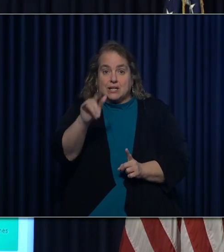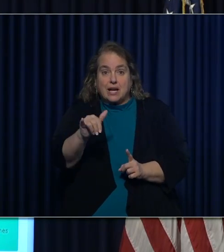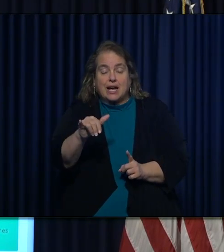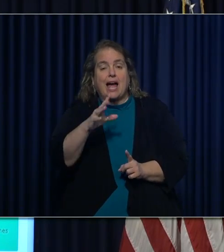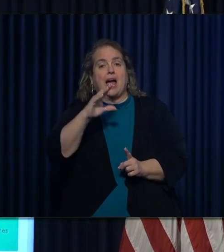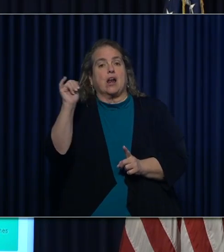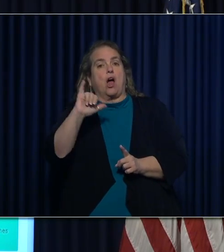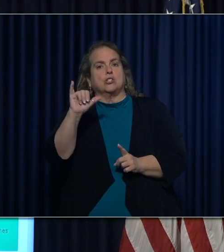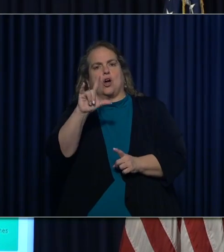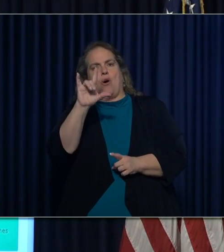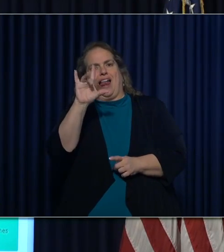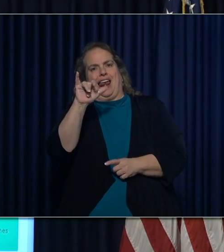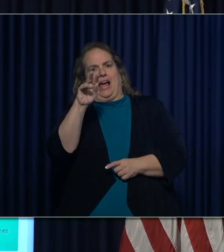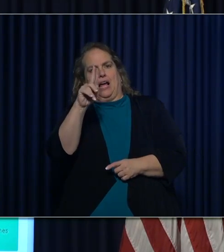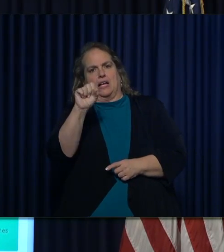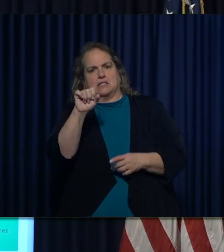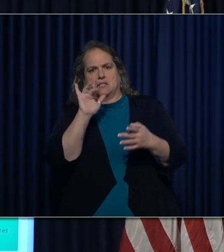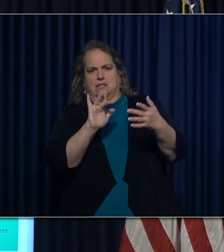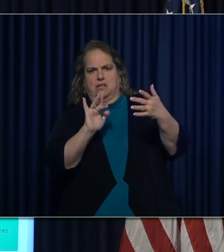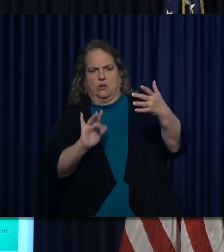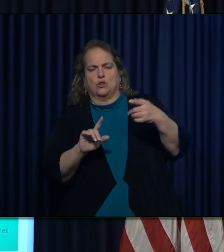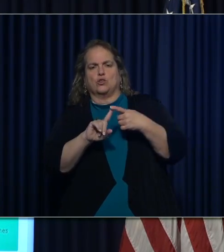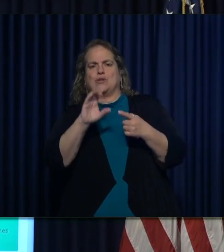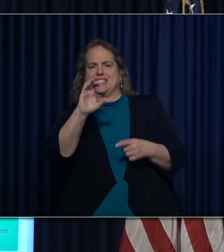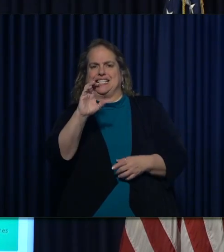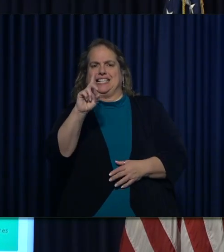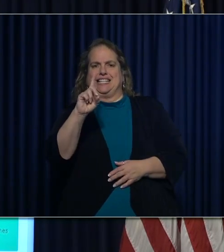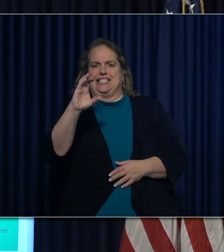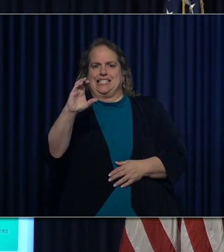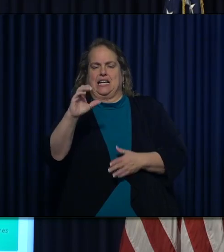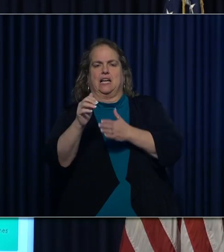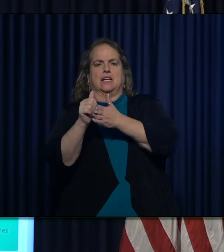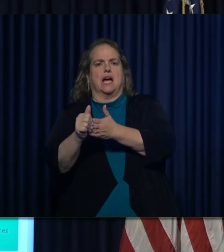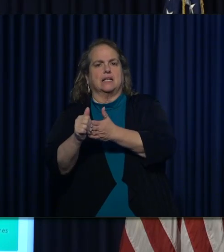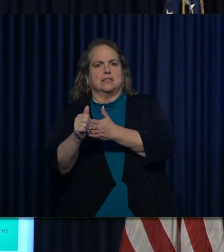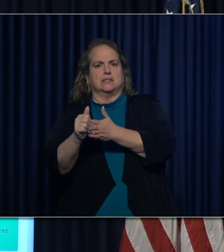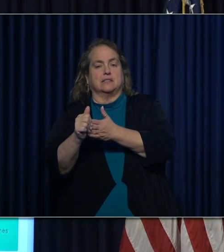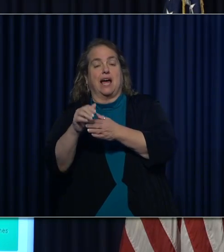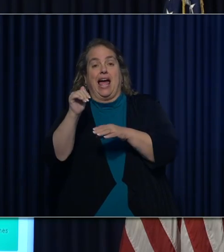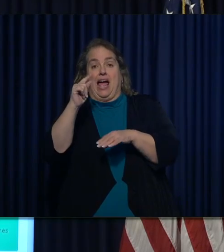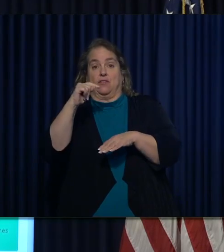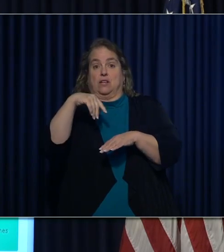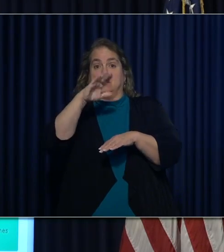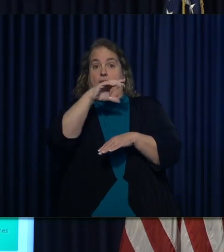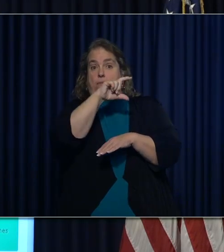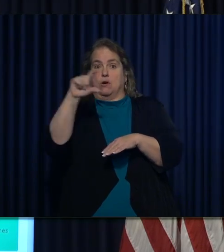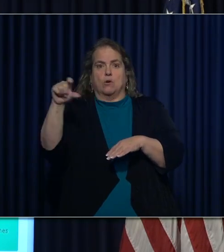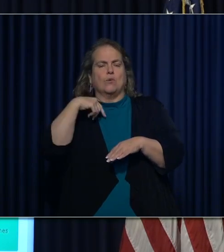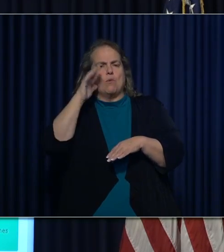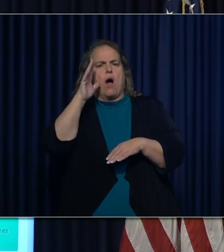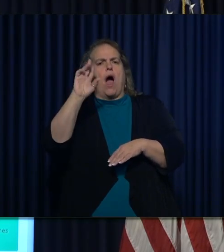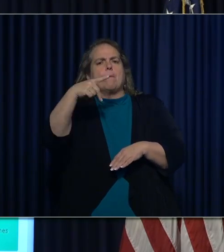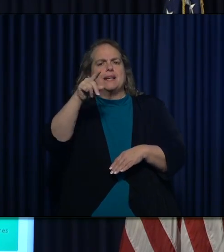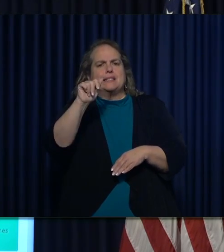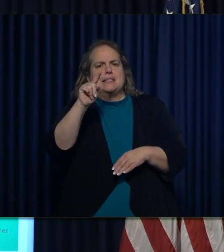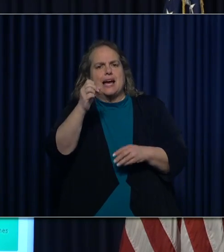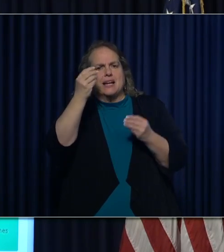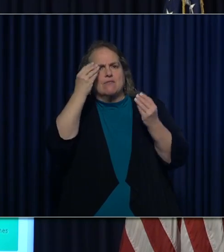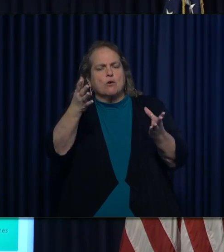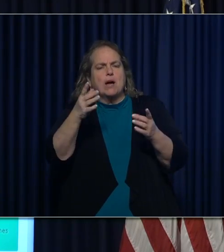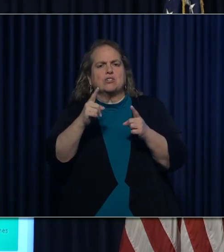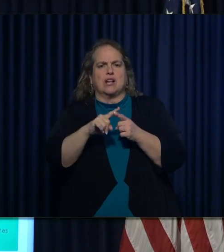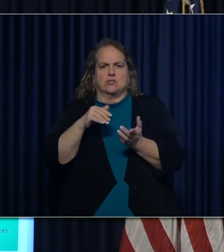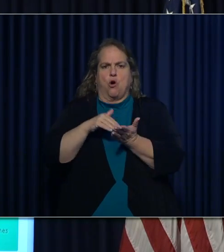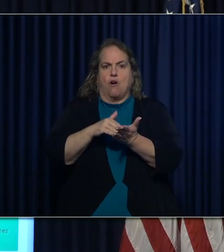also links to the CDC guidance. At the top, we'll update as frequently as we are able information relevant specifically